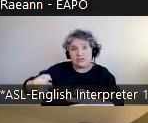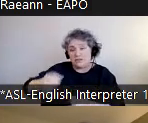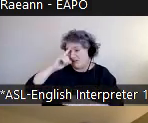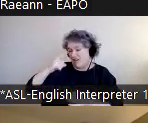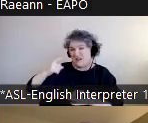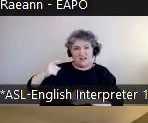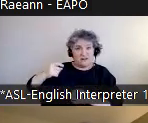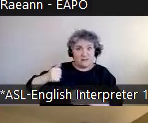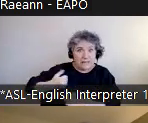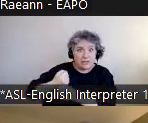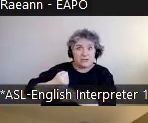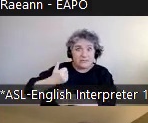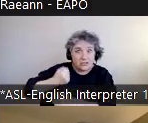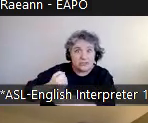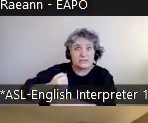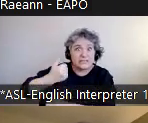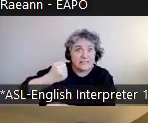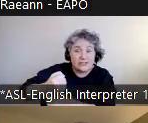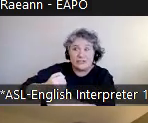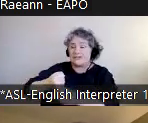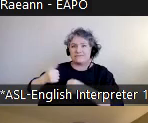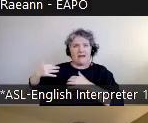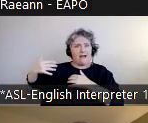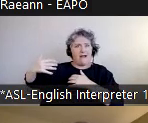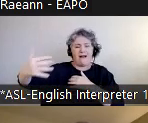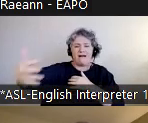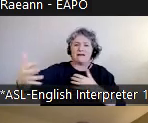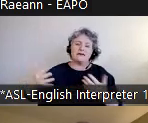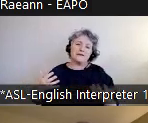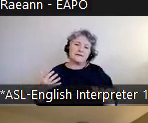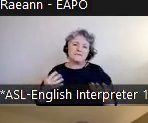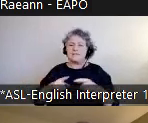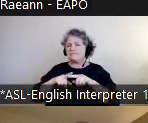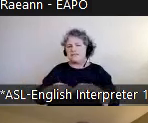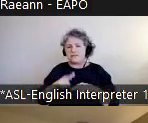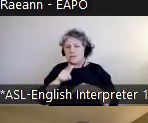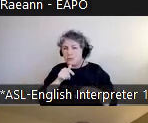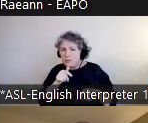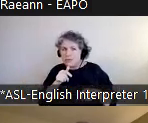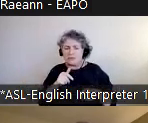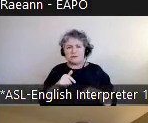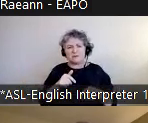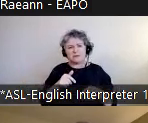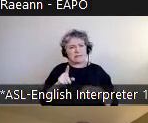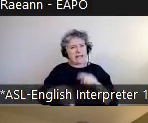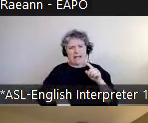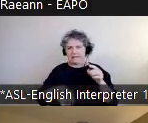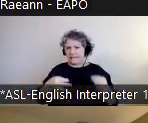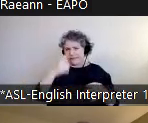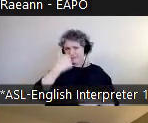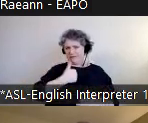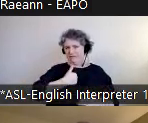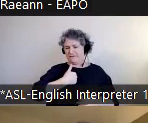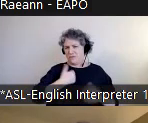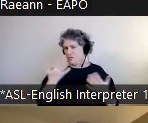So it's going to depend on the person. It's going to depend on why they lost capacity and whether they're going to get it